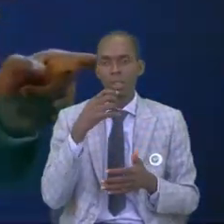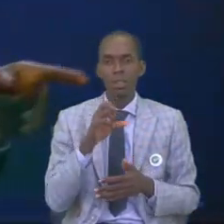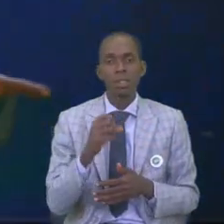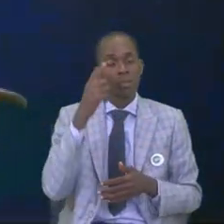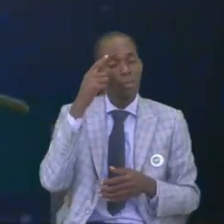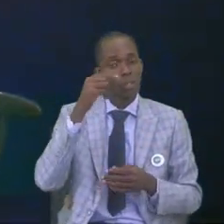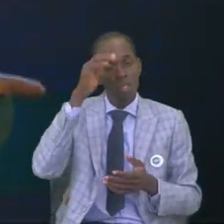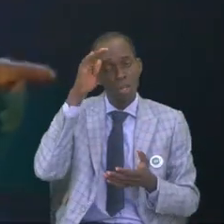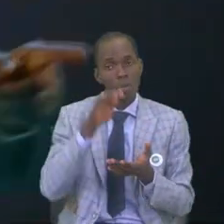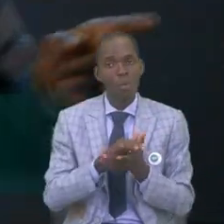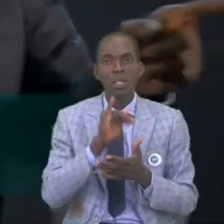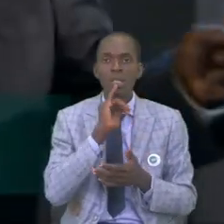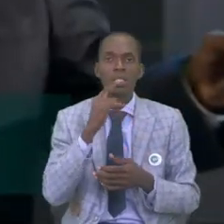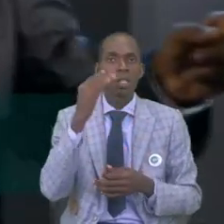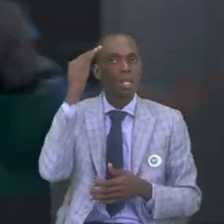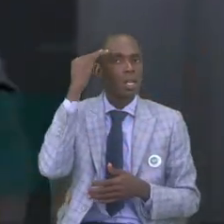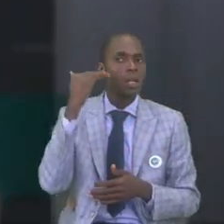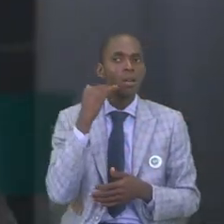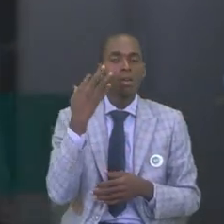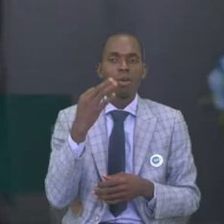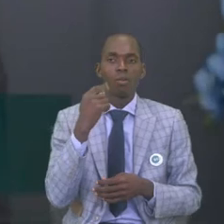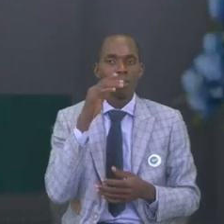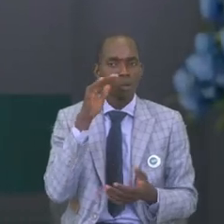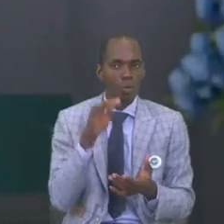husband is the head of the wife,